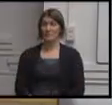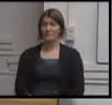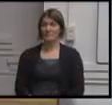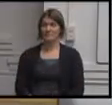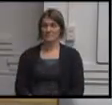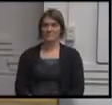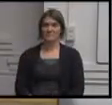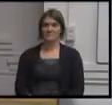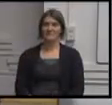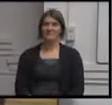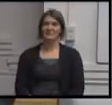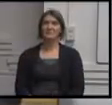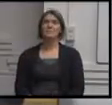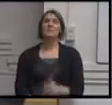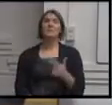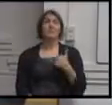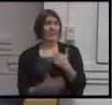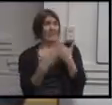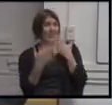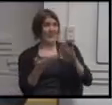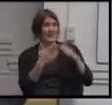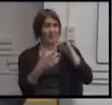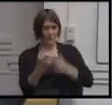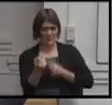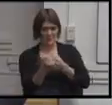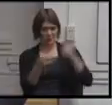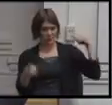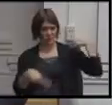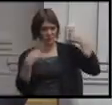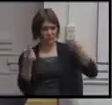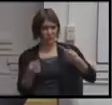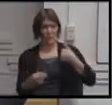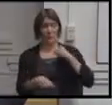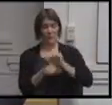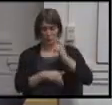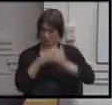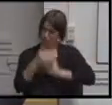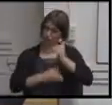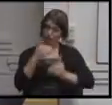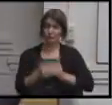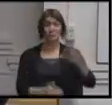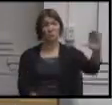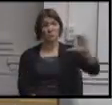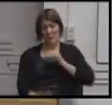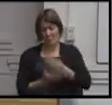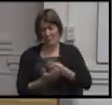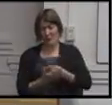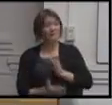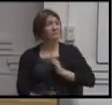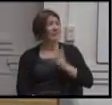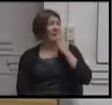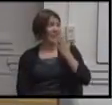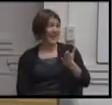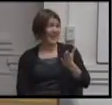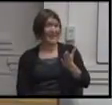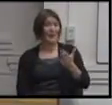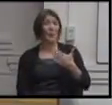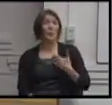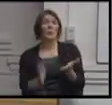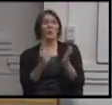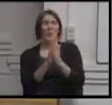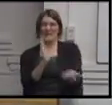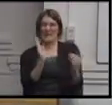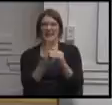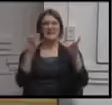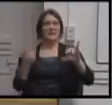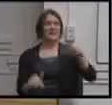And I would like to thank the town for its support for our program, and thank you for considering our